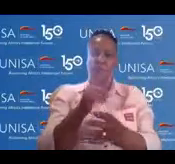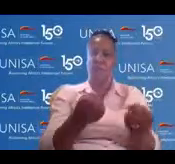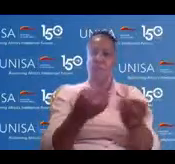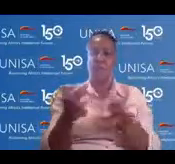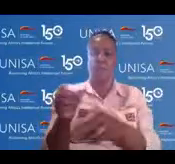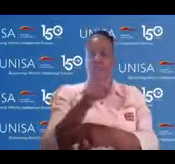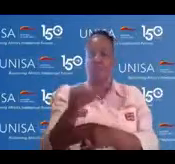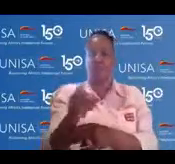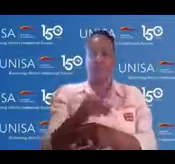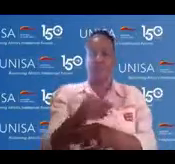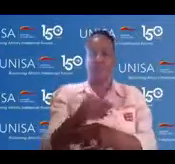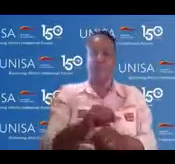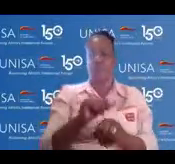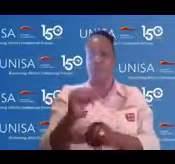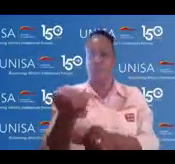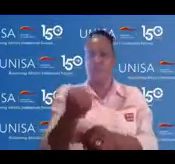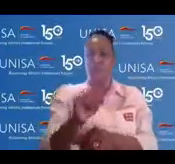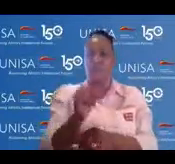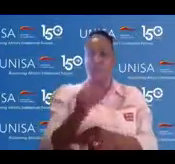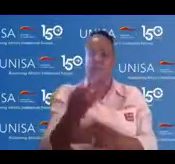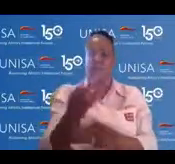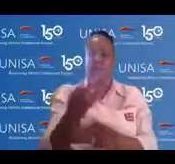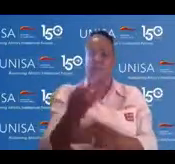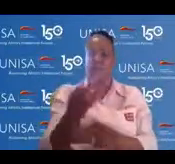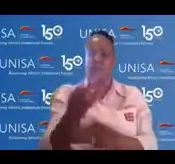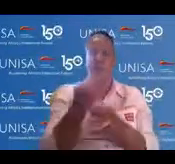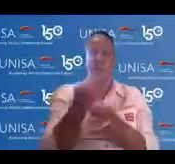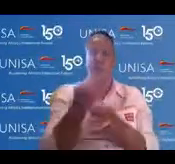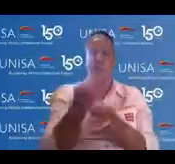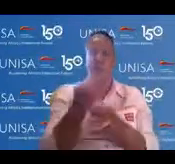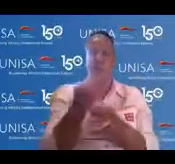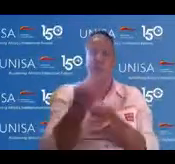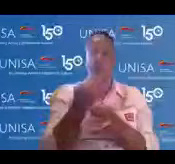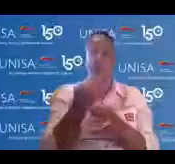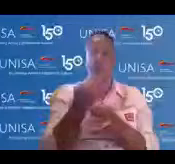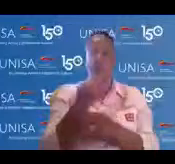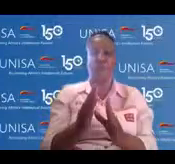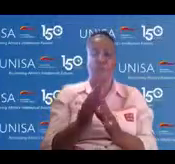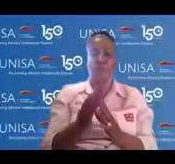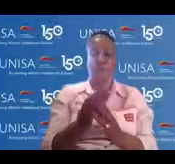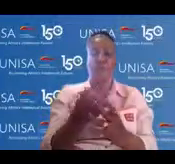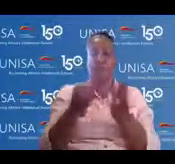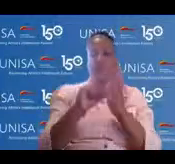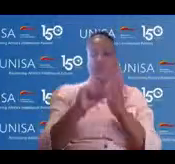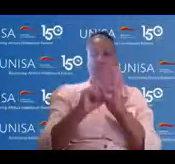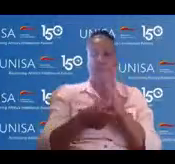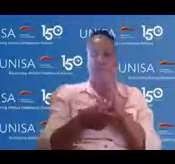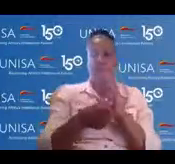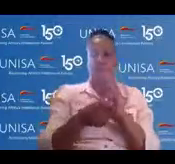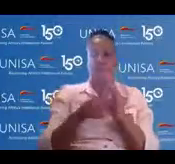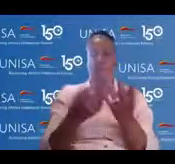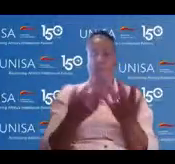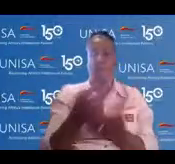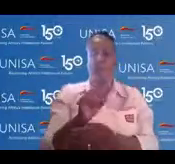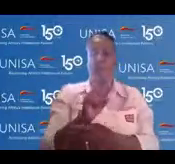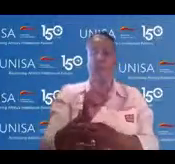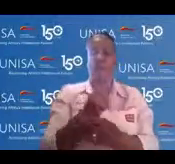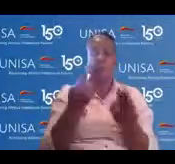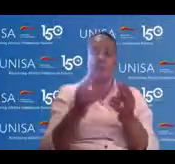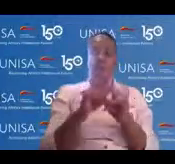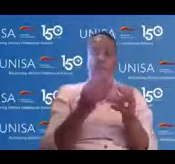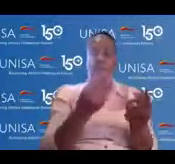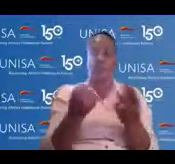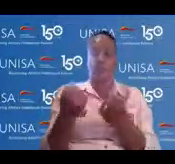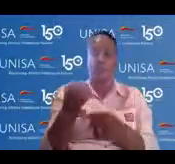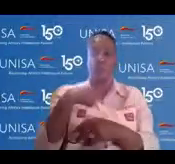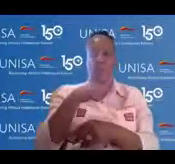session now. This is specifically student support for students with special needs. What does the university do for us? And at this